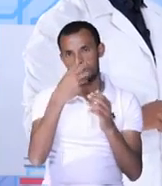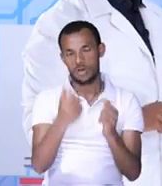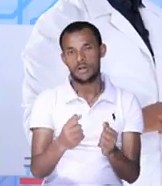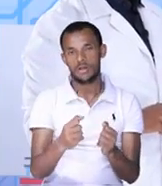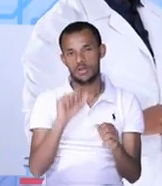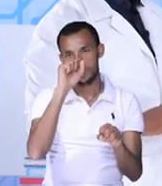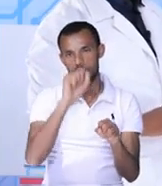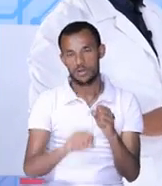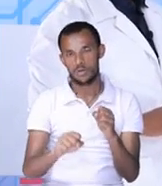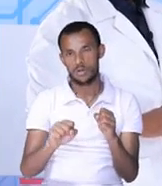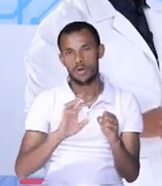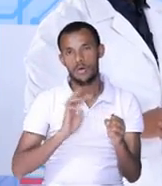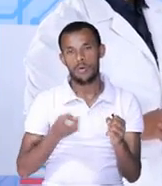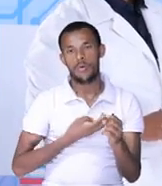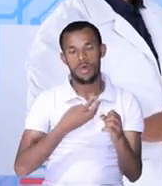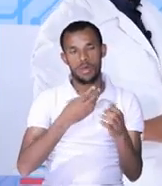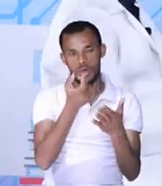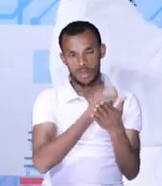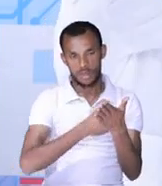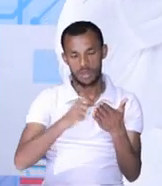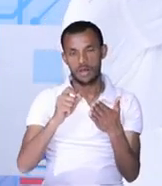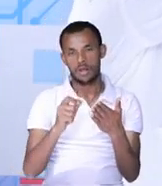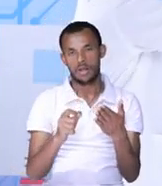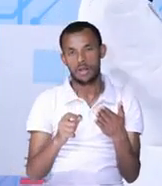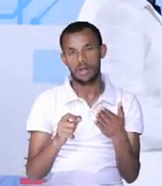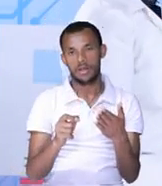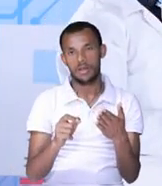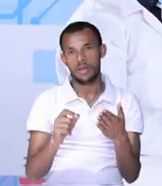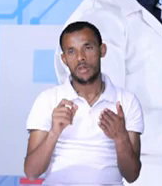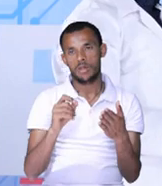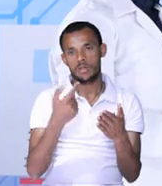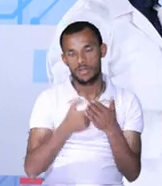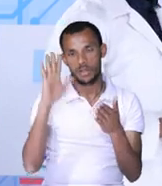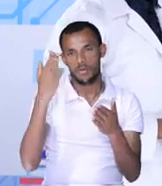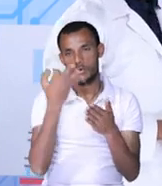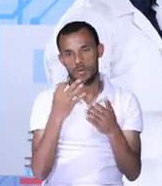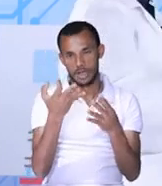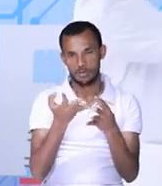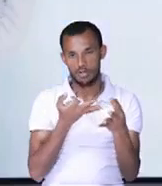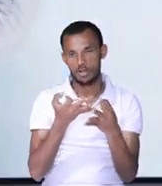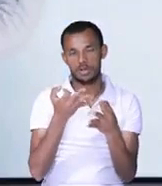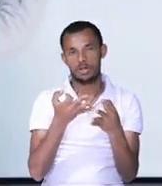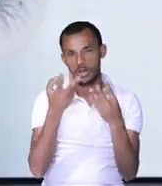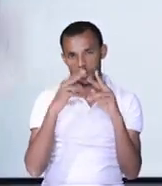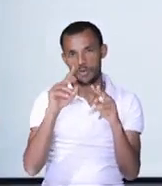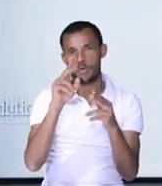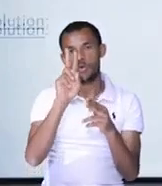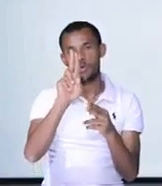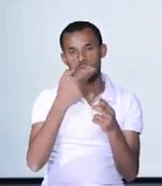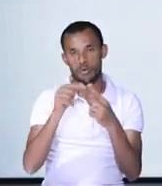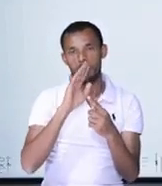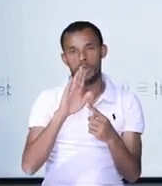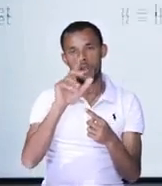So as we stated earlier, when you face such type of expression, assume u to be ln